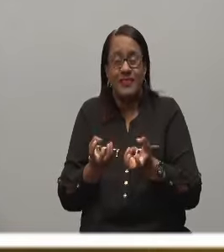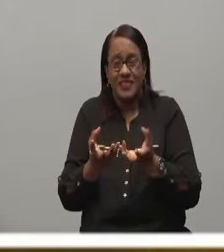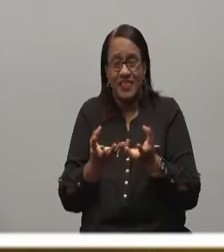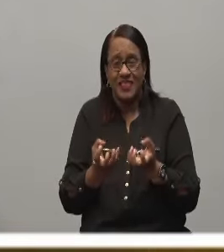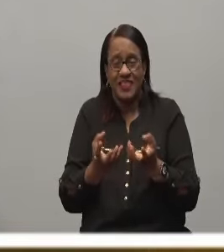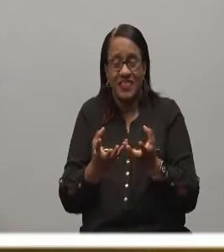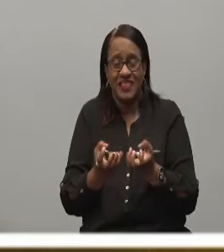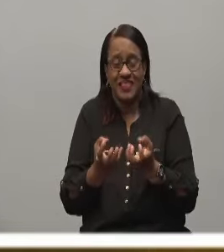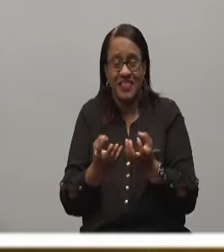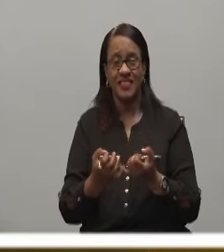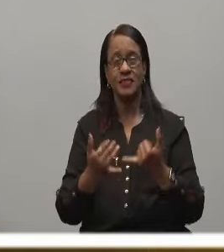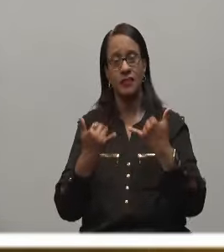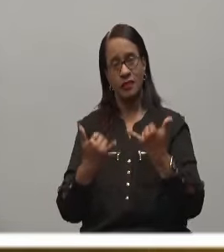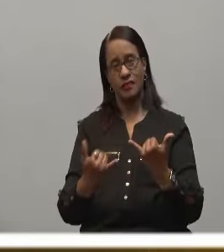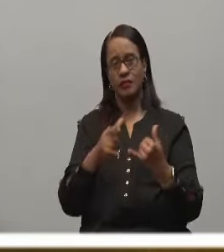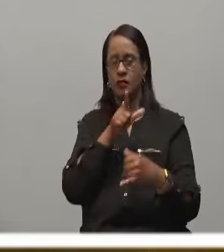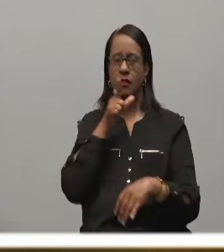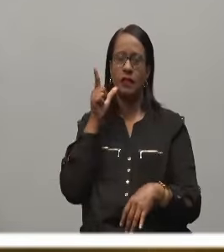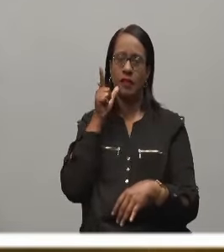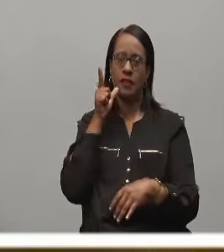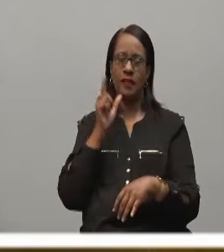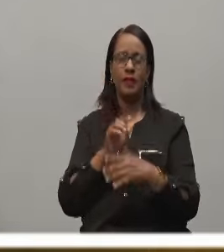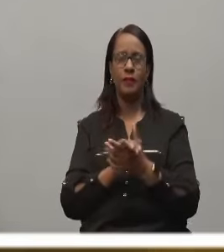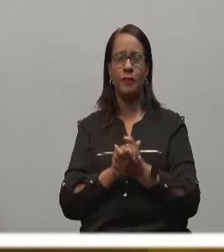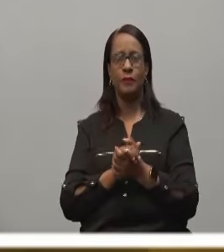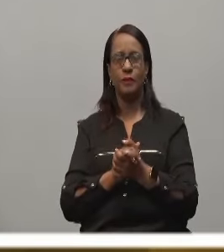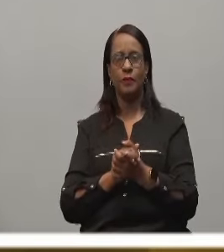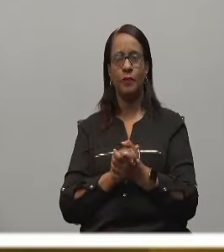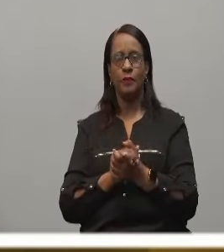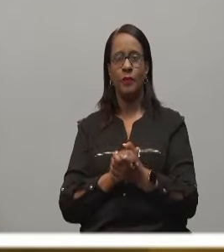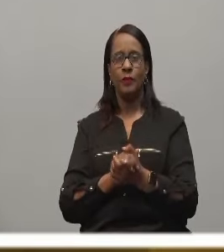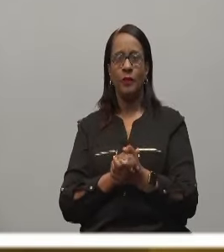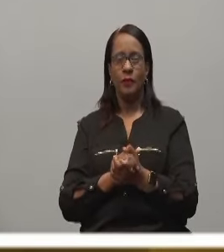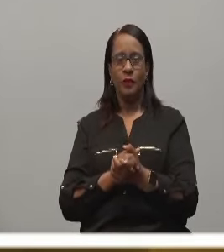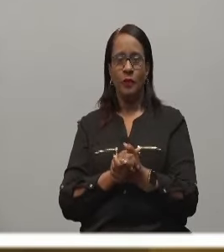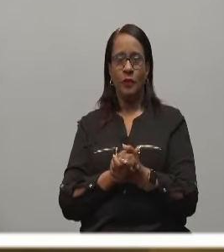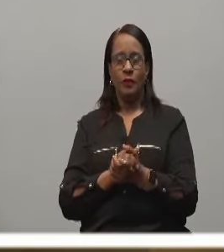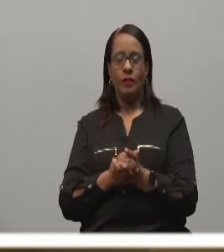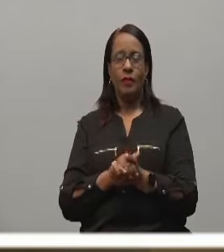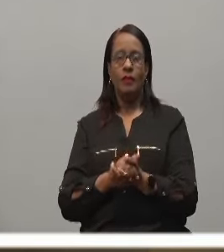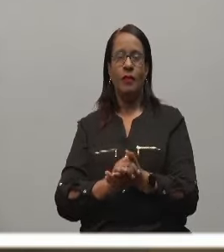in yet? Come on. You gave in as yet?